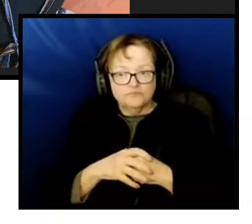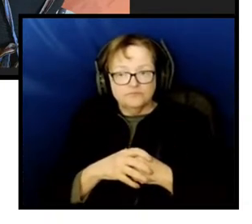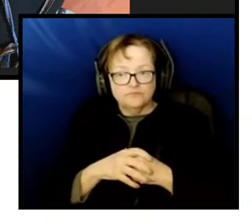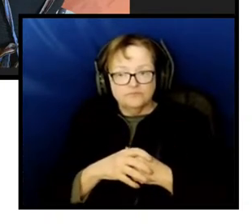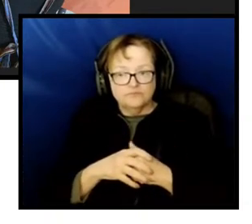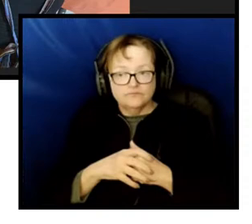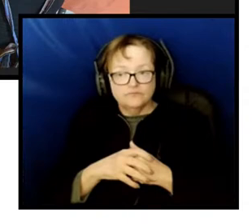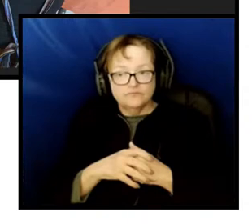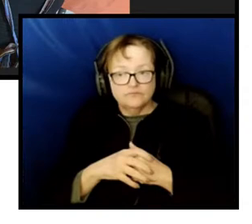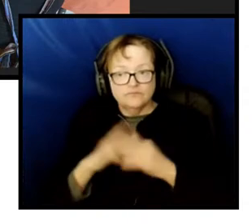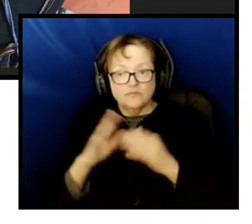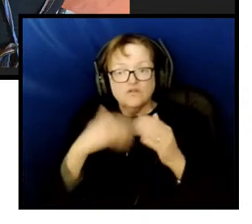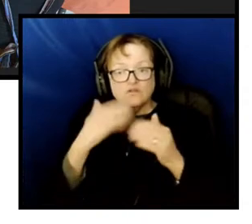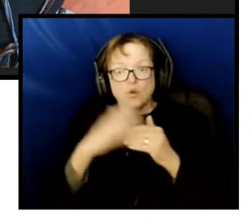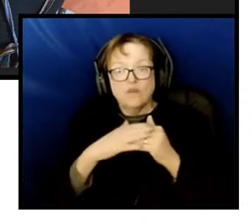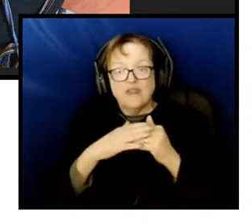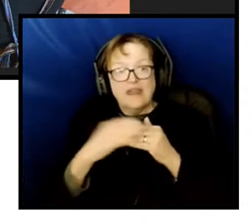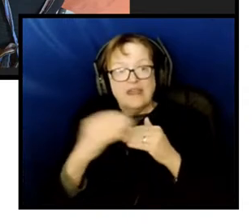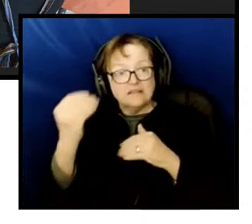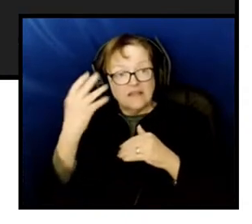So the next slide